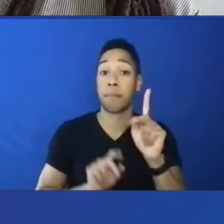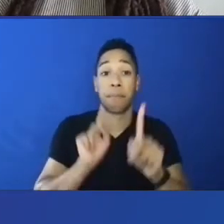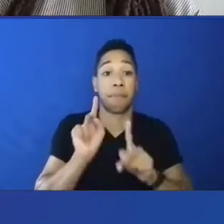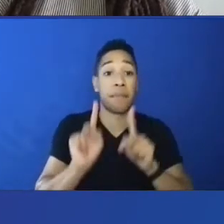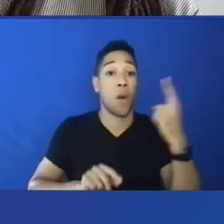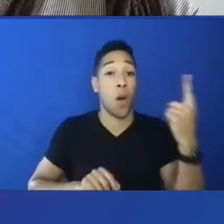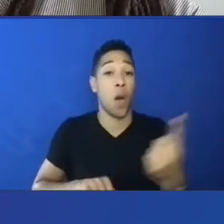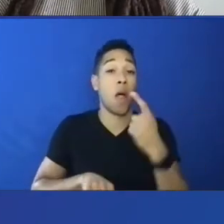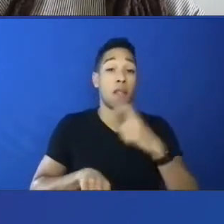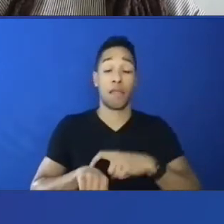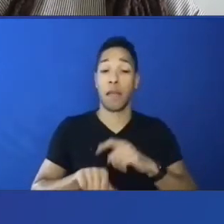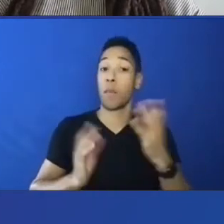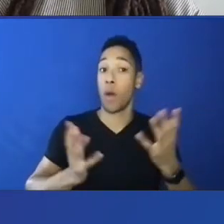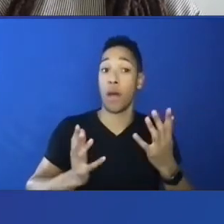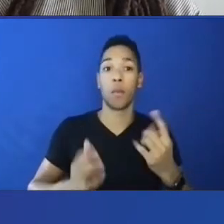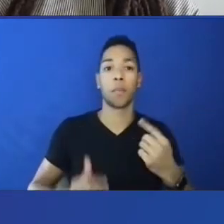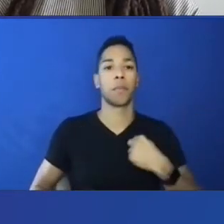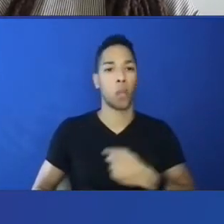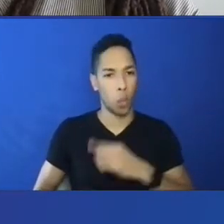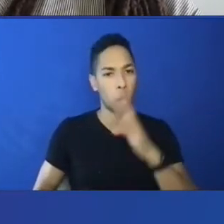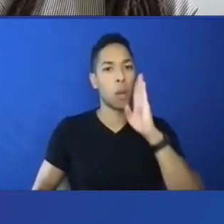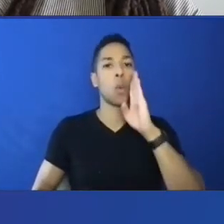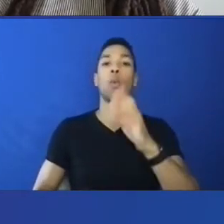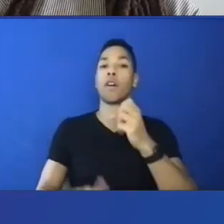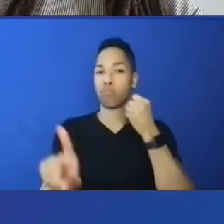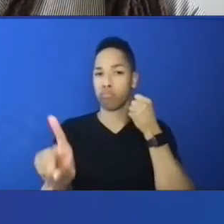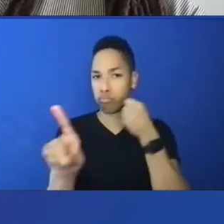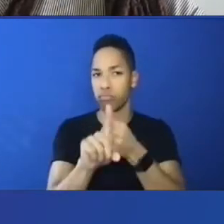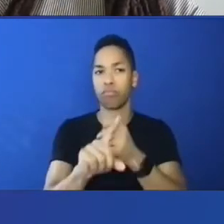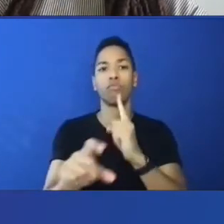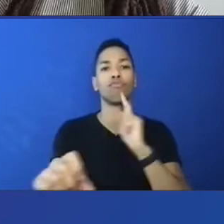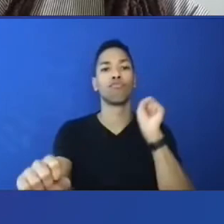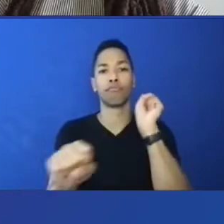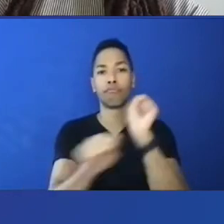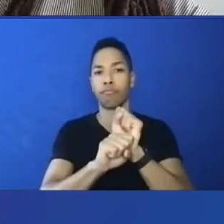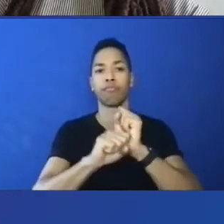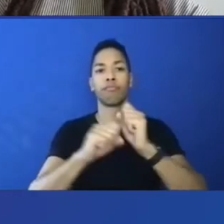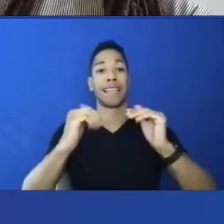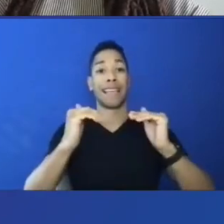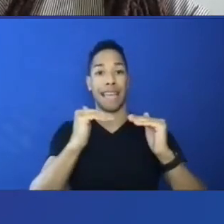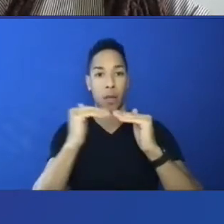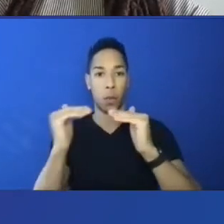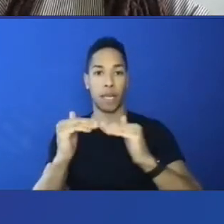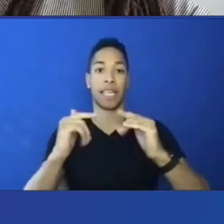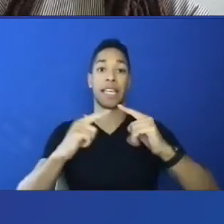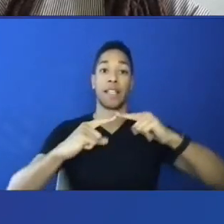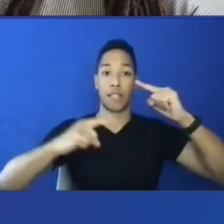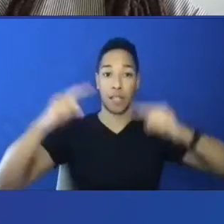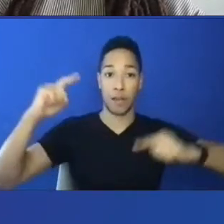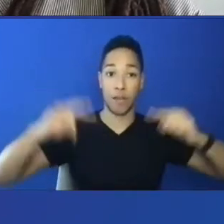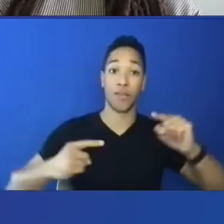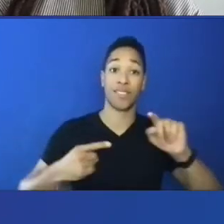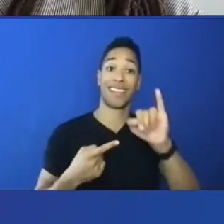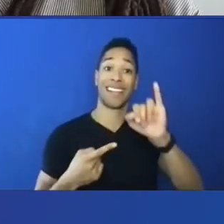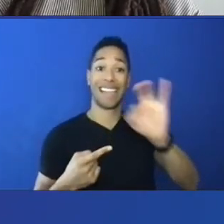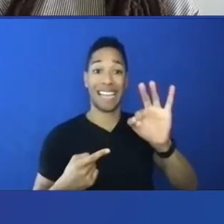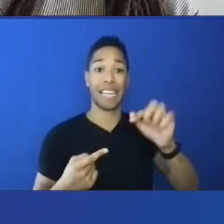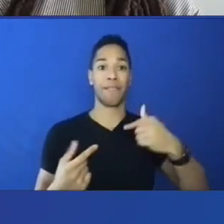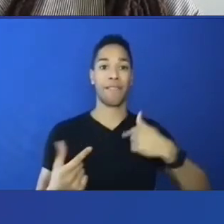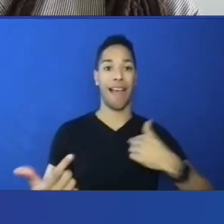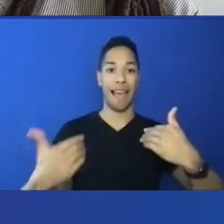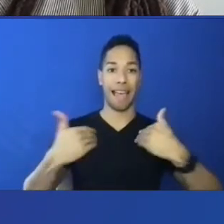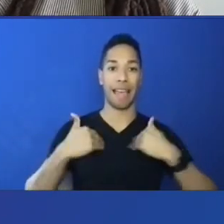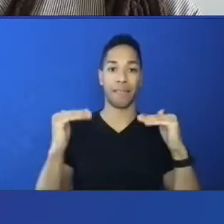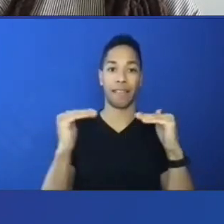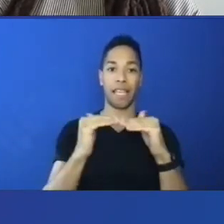that we will have achieved true diversity and equity if I have the equal